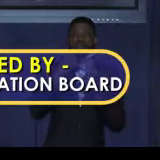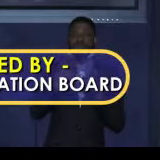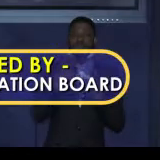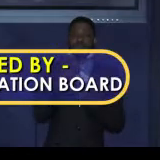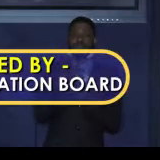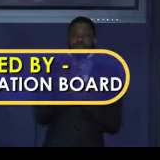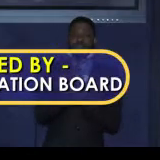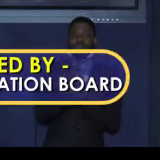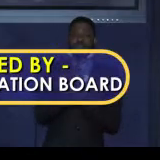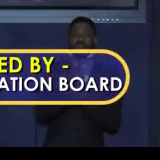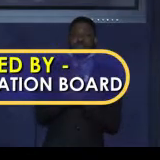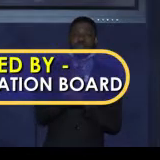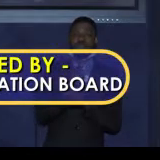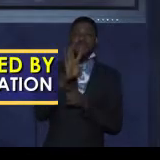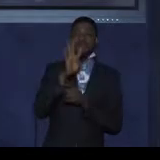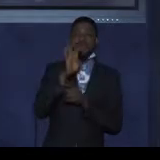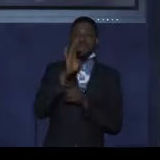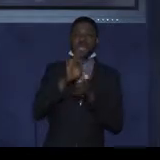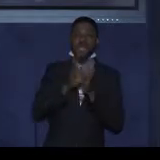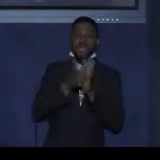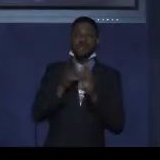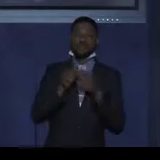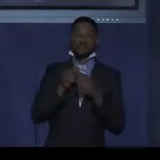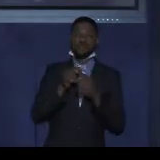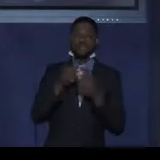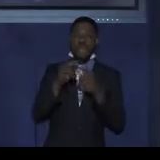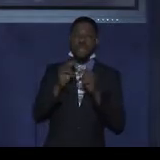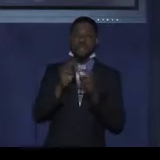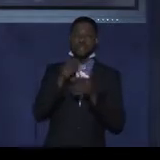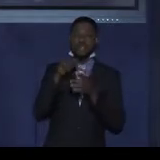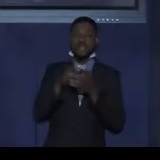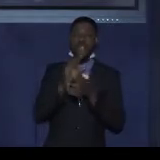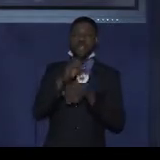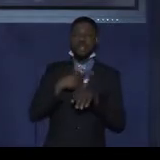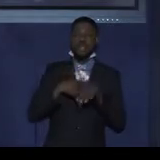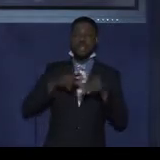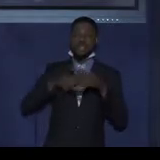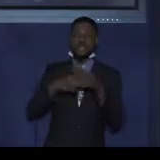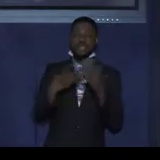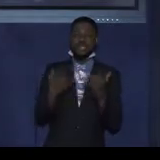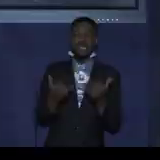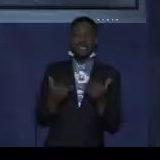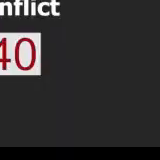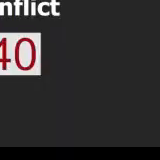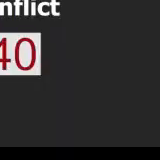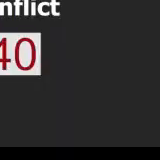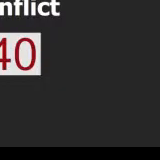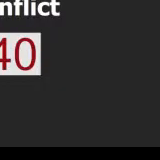have just 40 seconds to attempt this. Your time starts now.